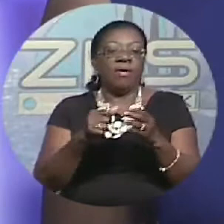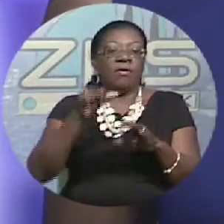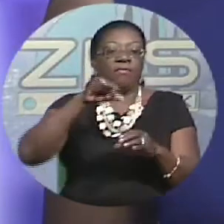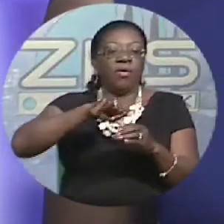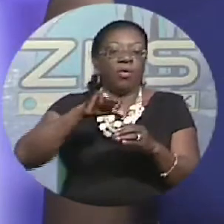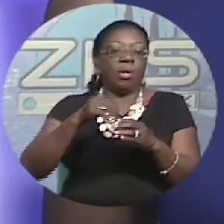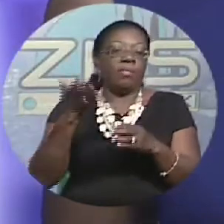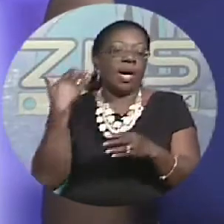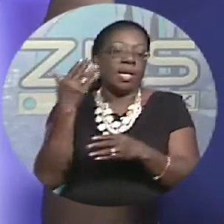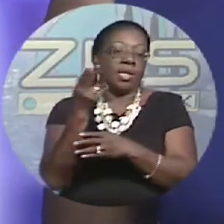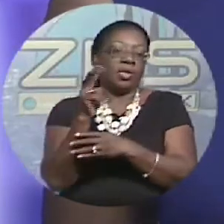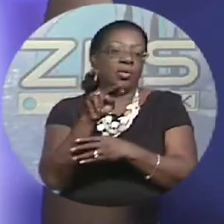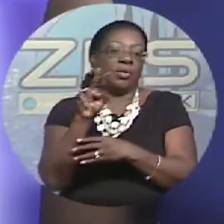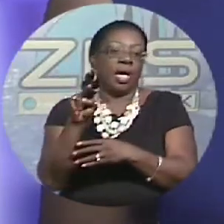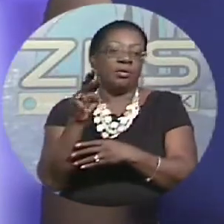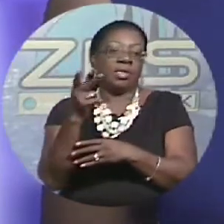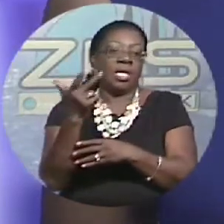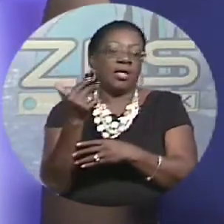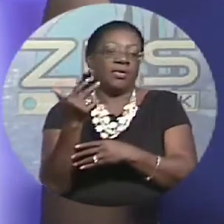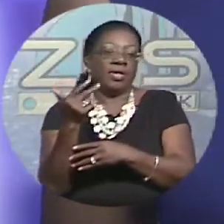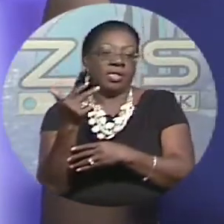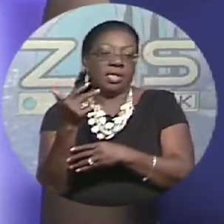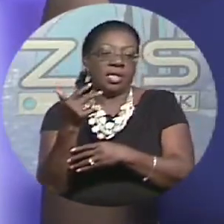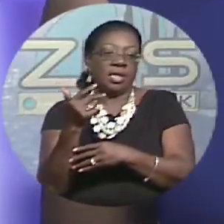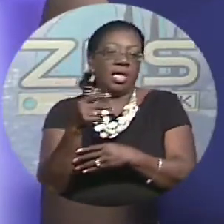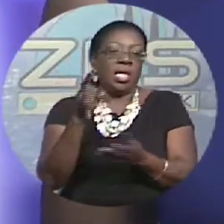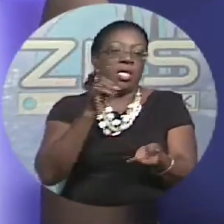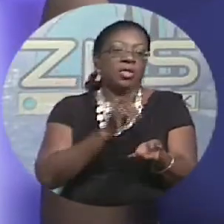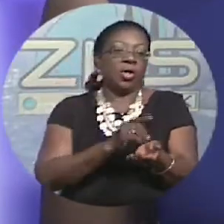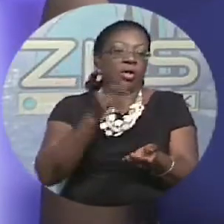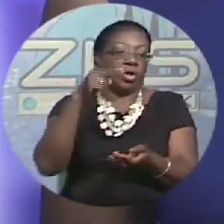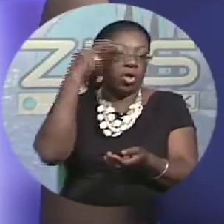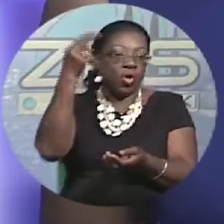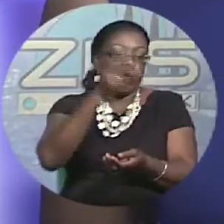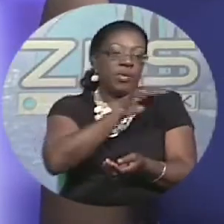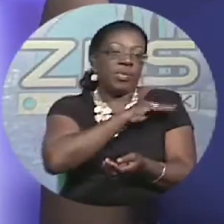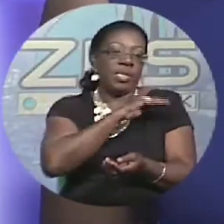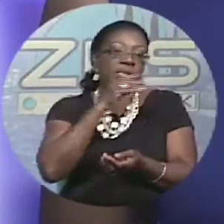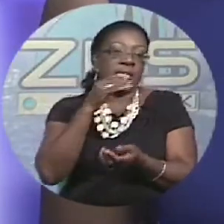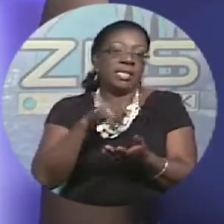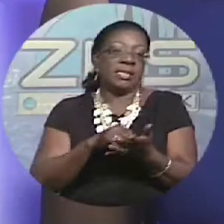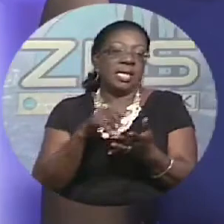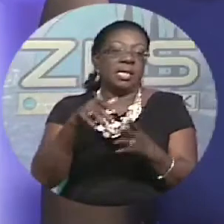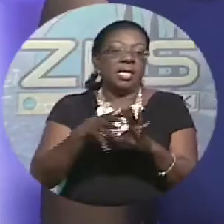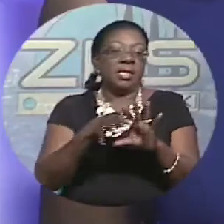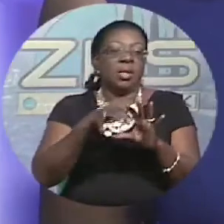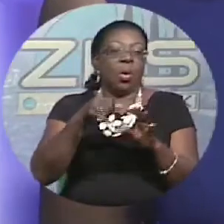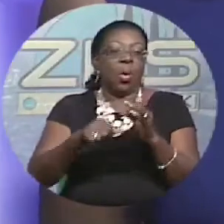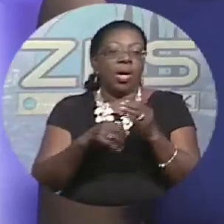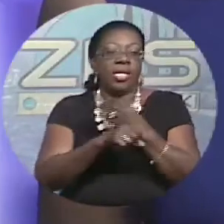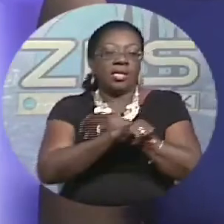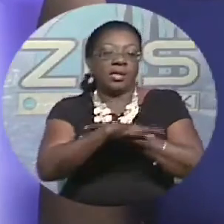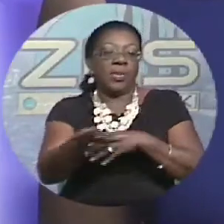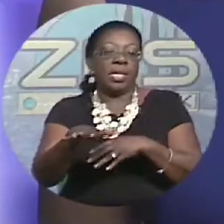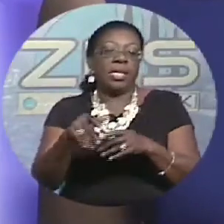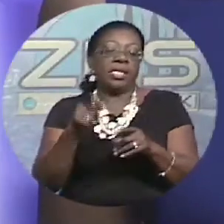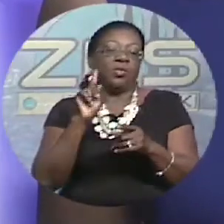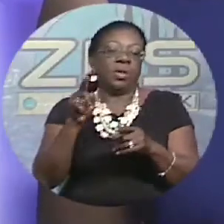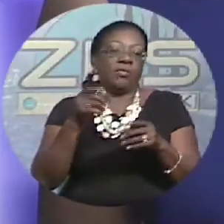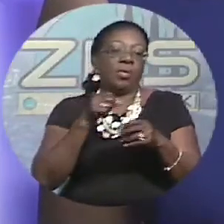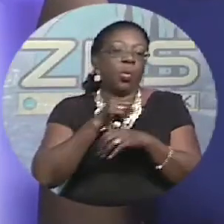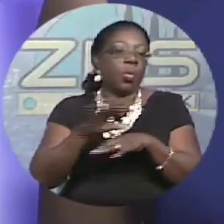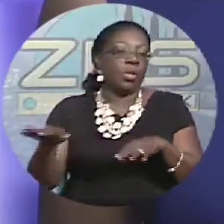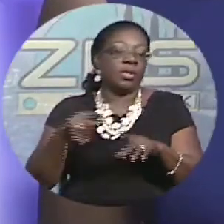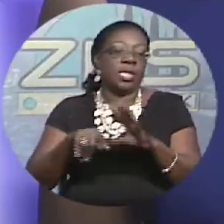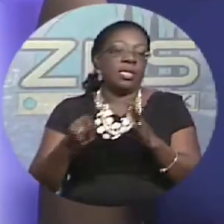in 2013. Opposition leader the Honorable Dr. Hubert Minnis says the oil spill is one of the worst health crises in this country